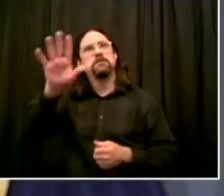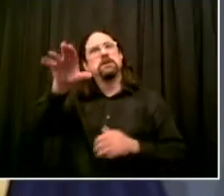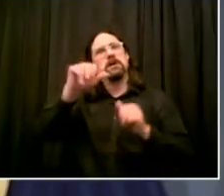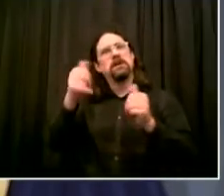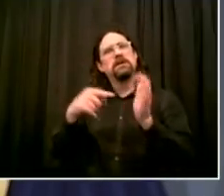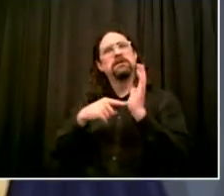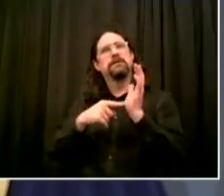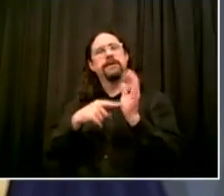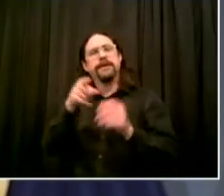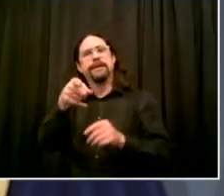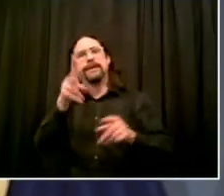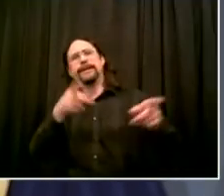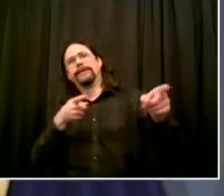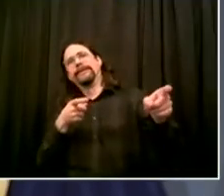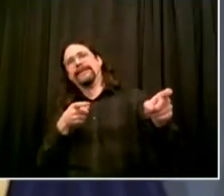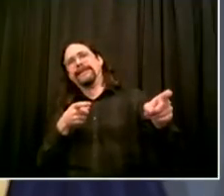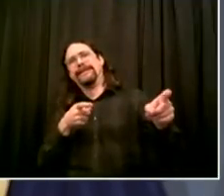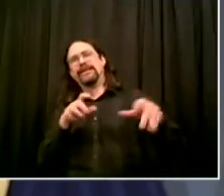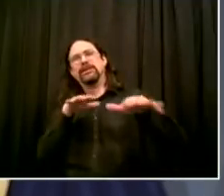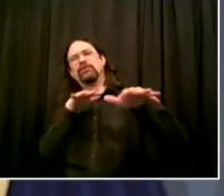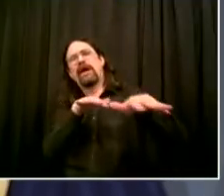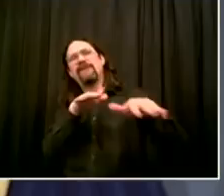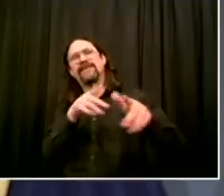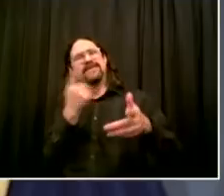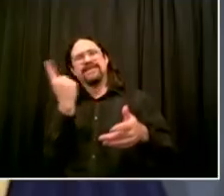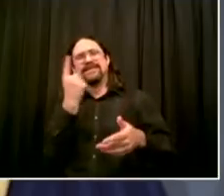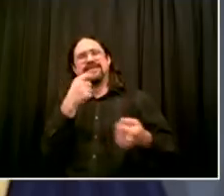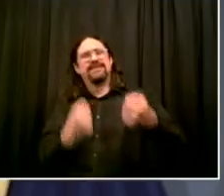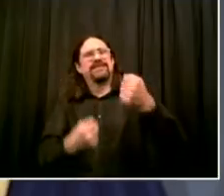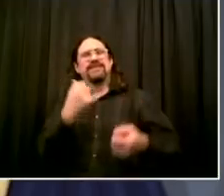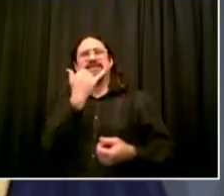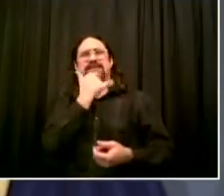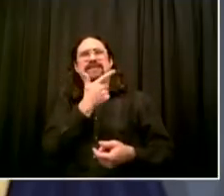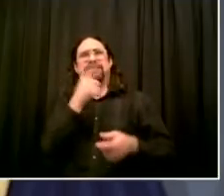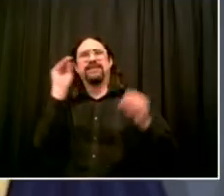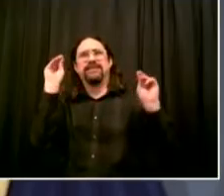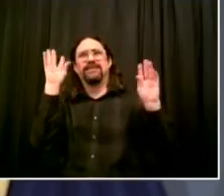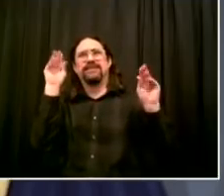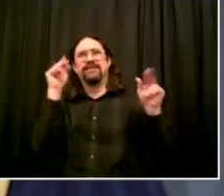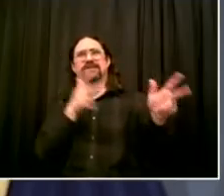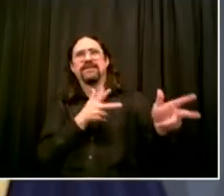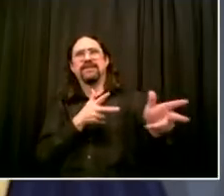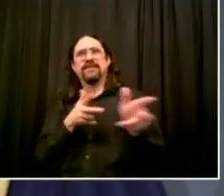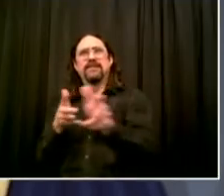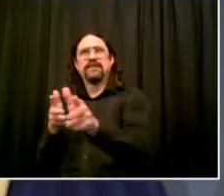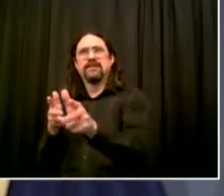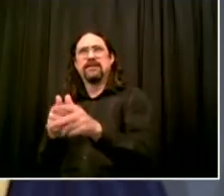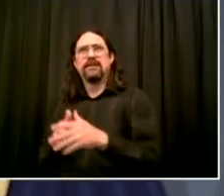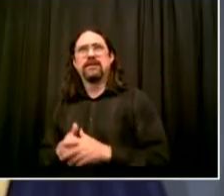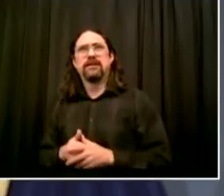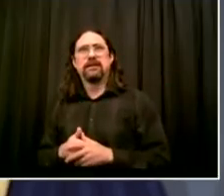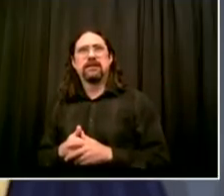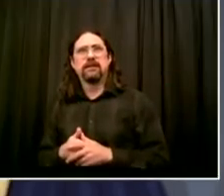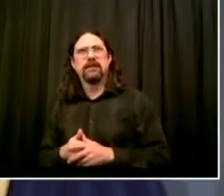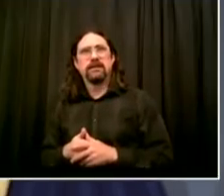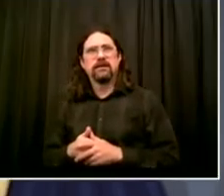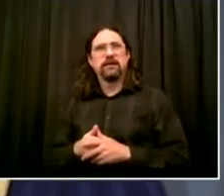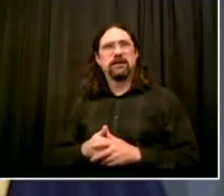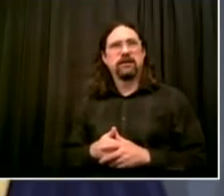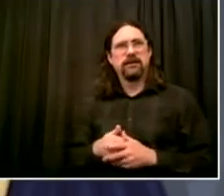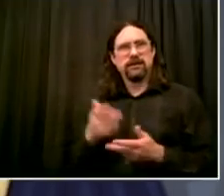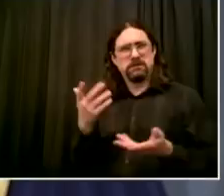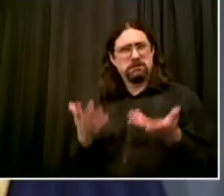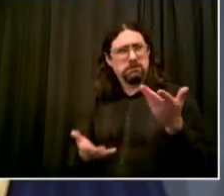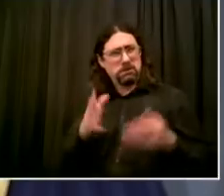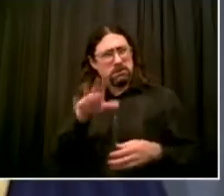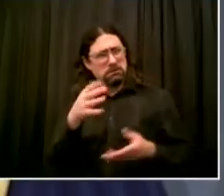policing to rethink who and how they respond? Thank you. Thank you for the question. A very important question. So I